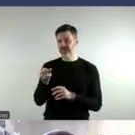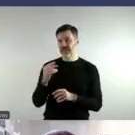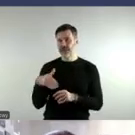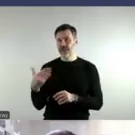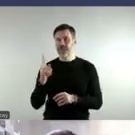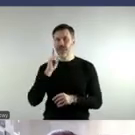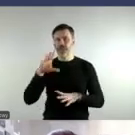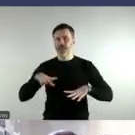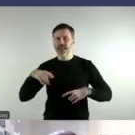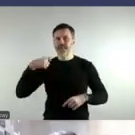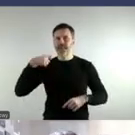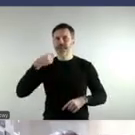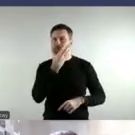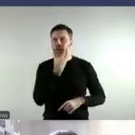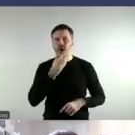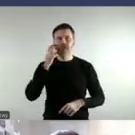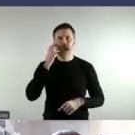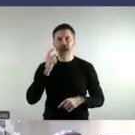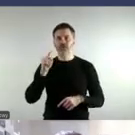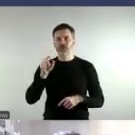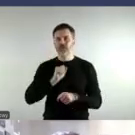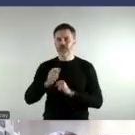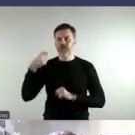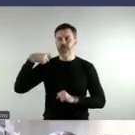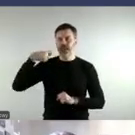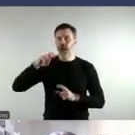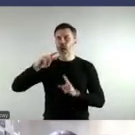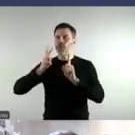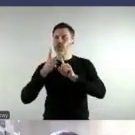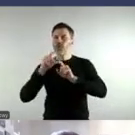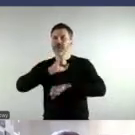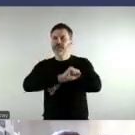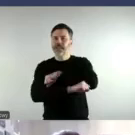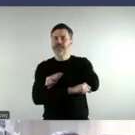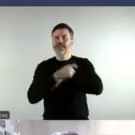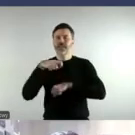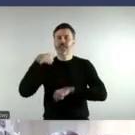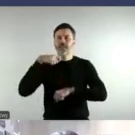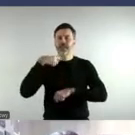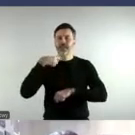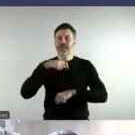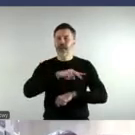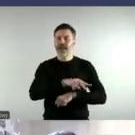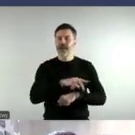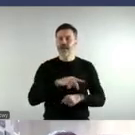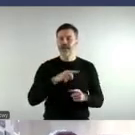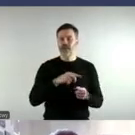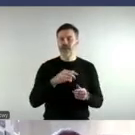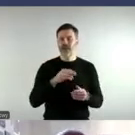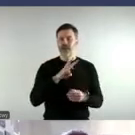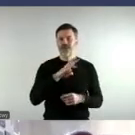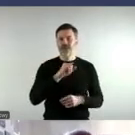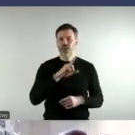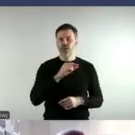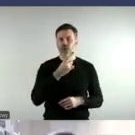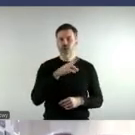have the mayor of the city, this gentleman with a beard, then we have his representative